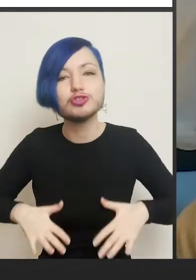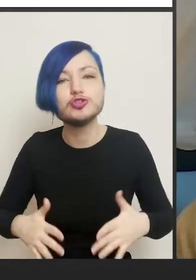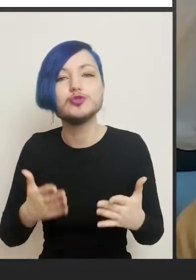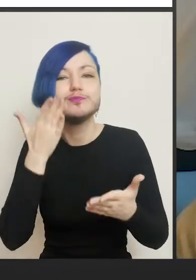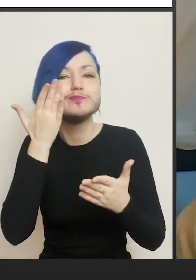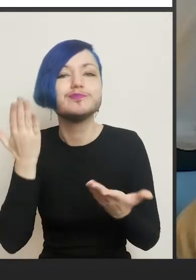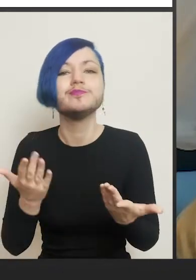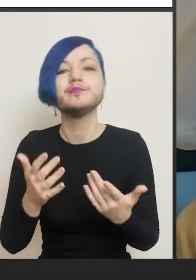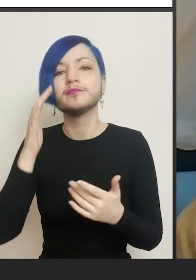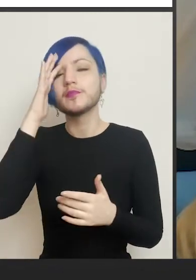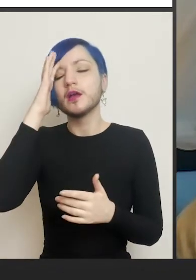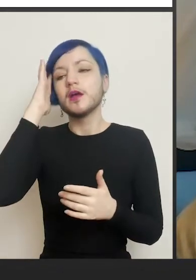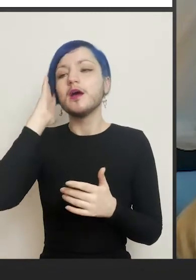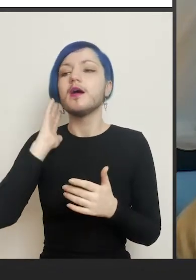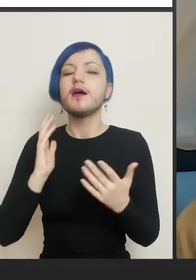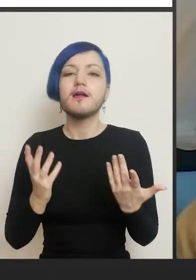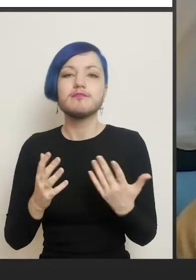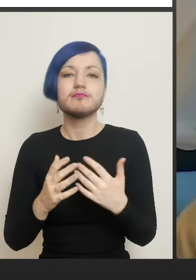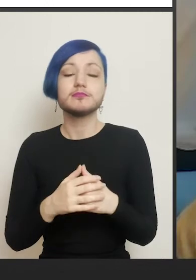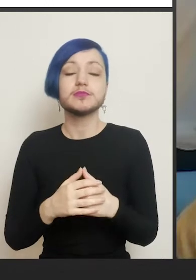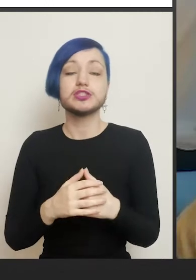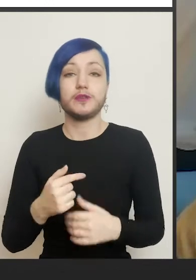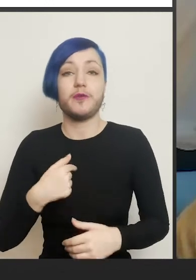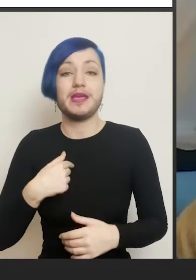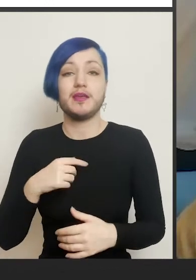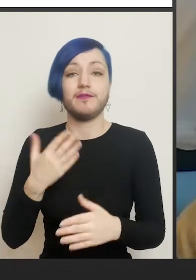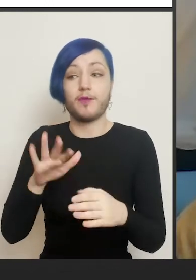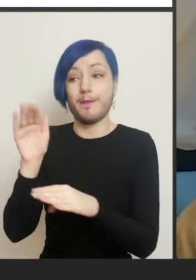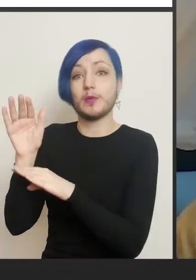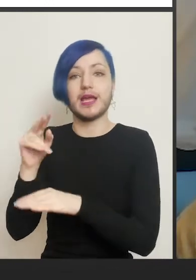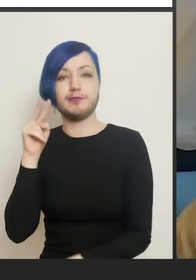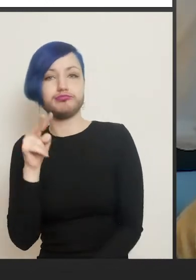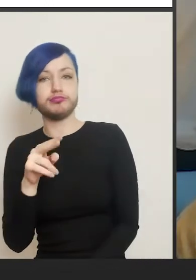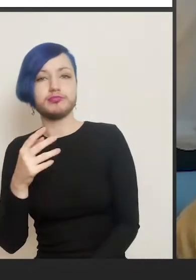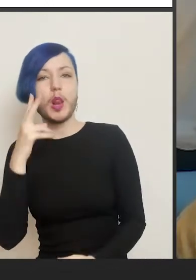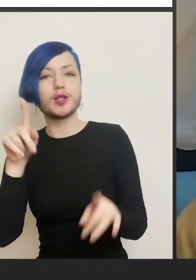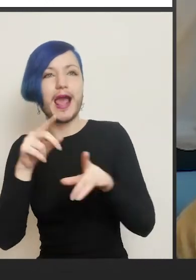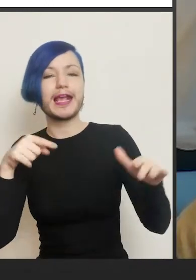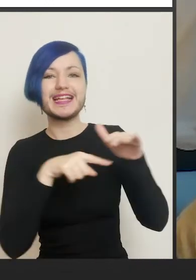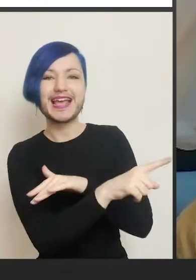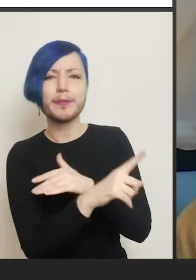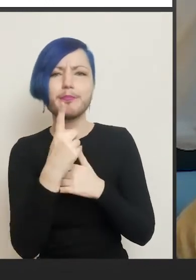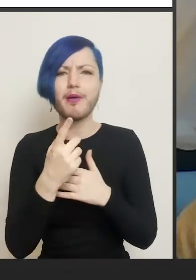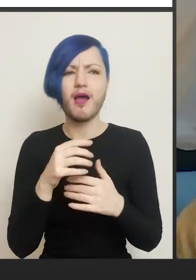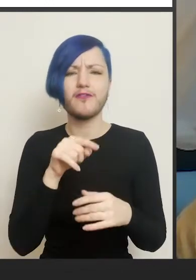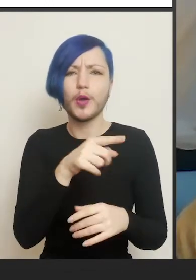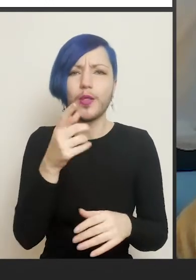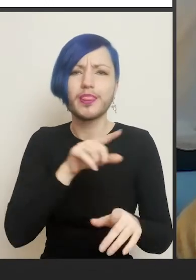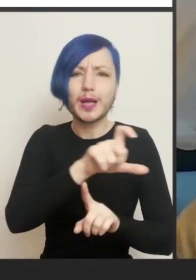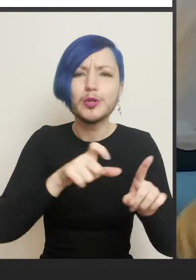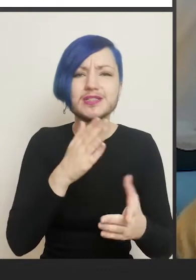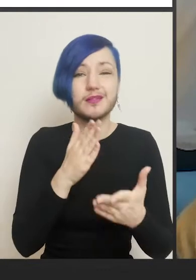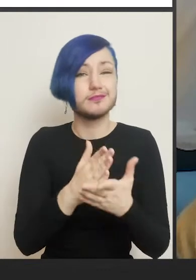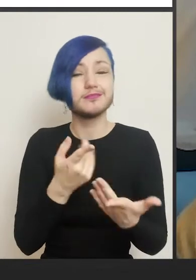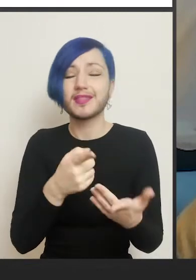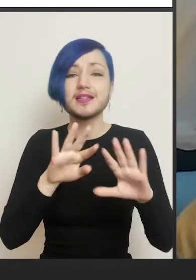it's as a looking at it as an observer, I see this as escapism, but of course for them it's a whole world where